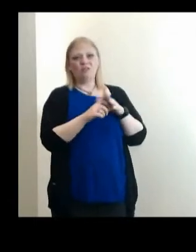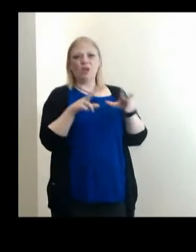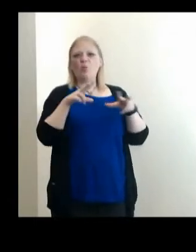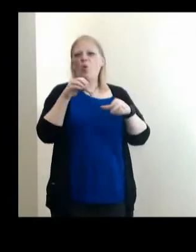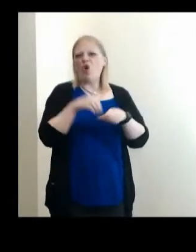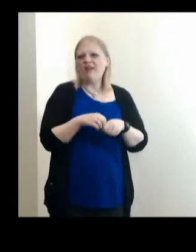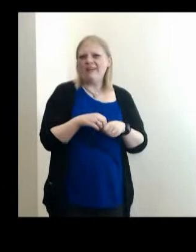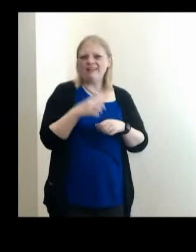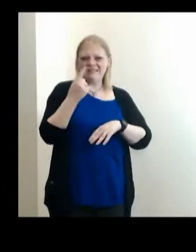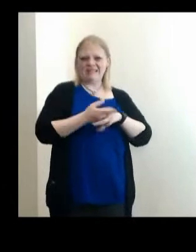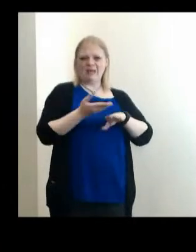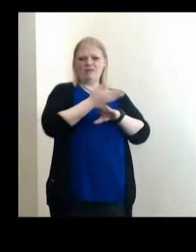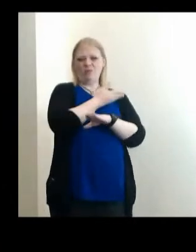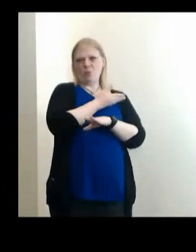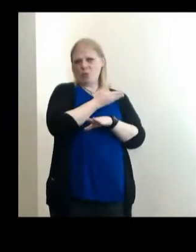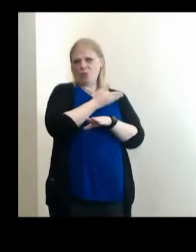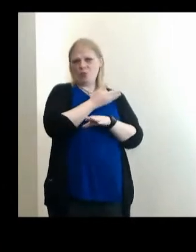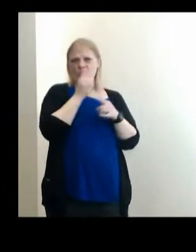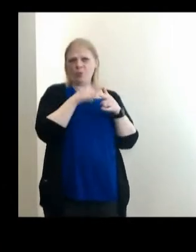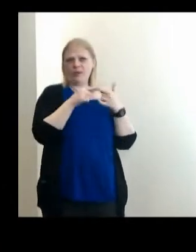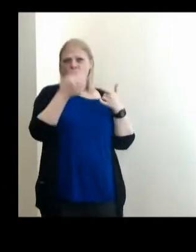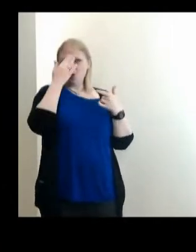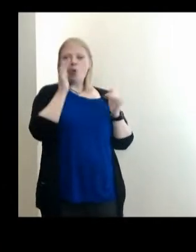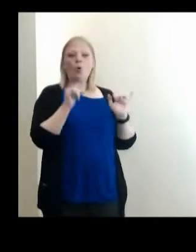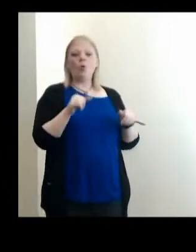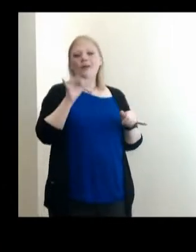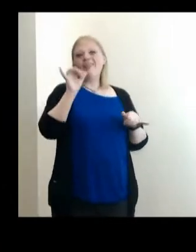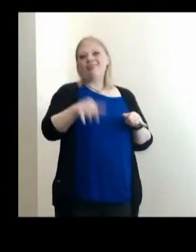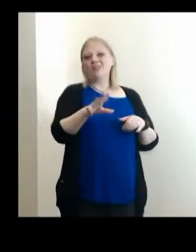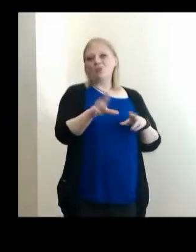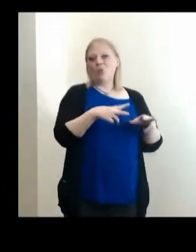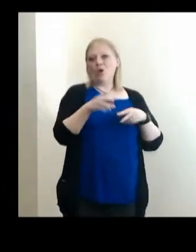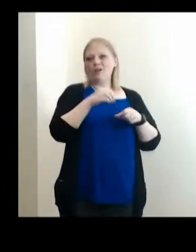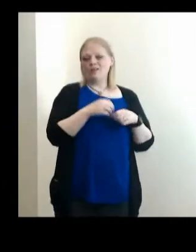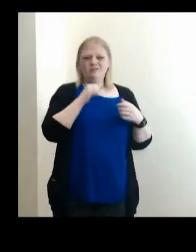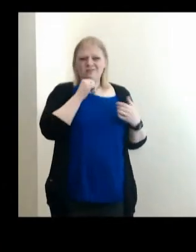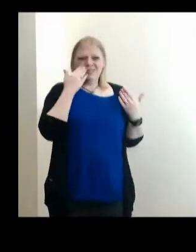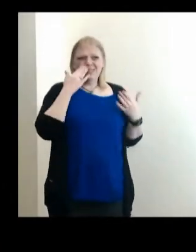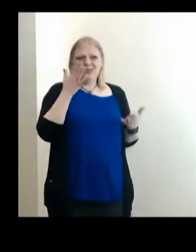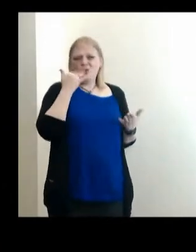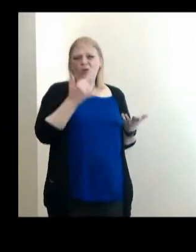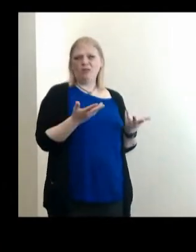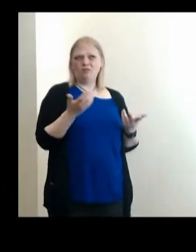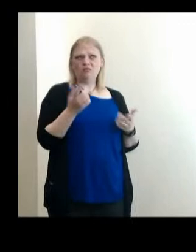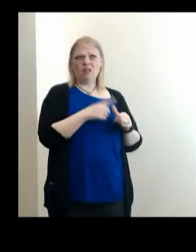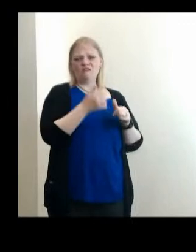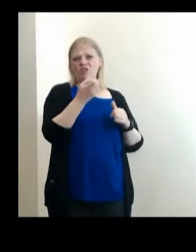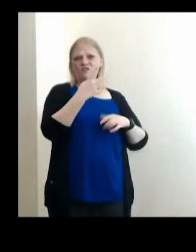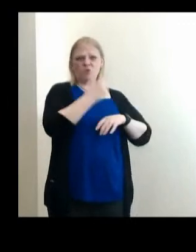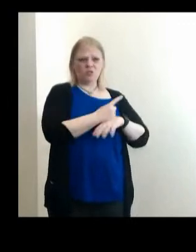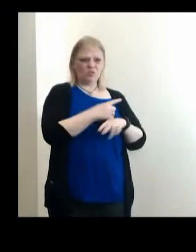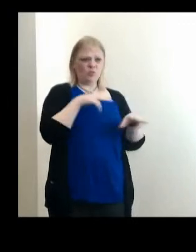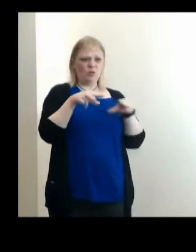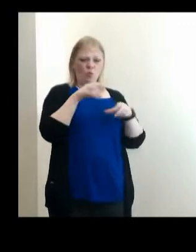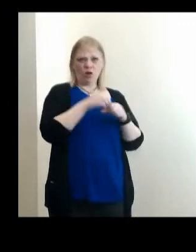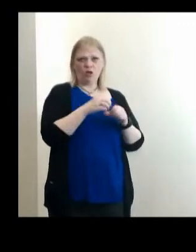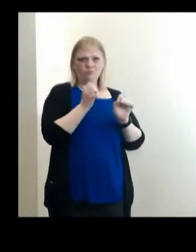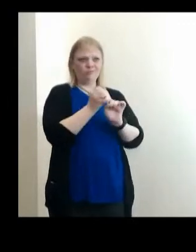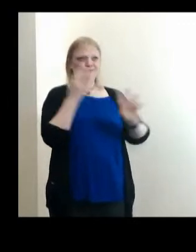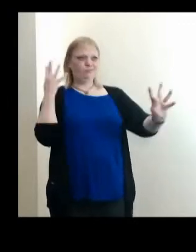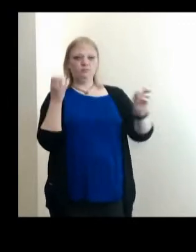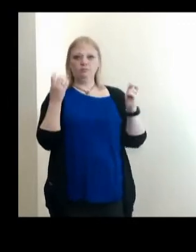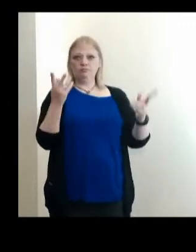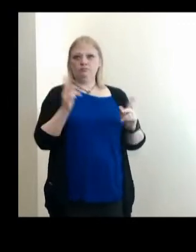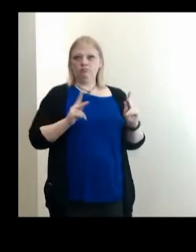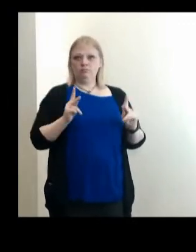so people can schedule it and know I can walk in there that day. I'm not exactly certain. The first few days we did walk-ups, so we had lots of people showing up.